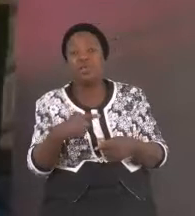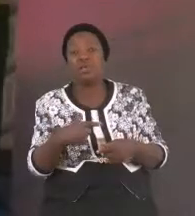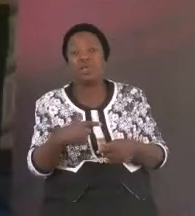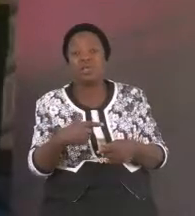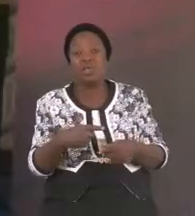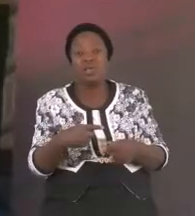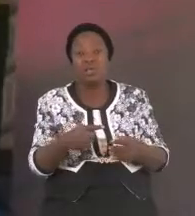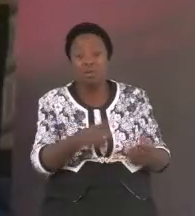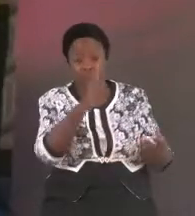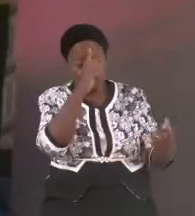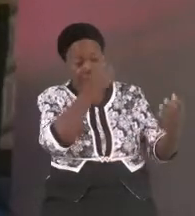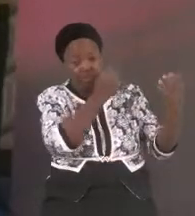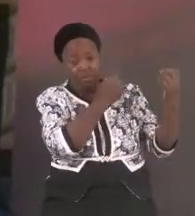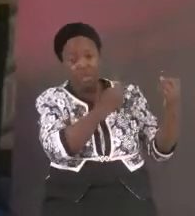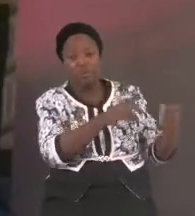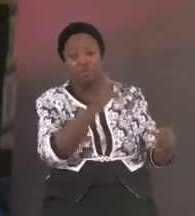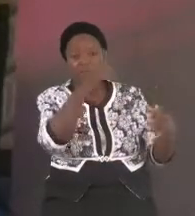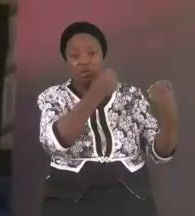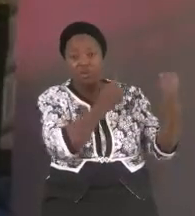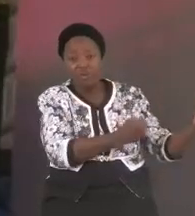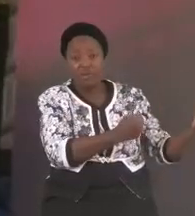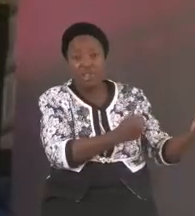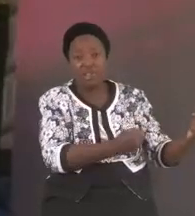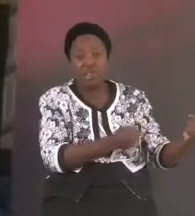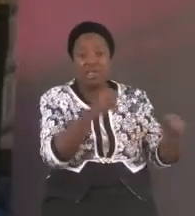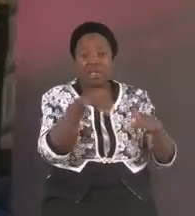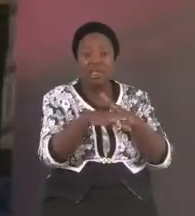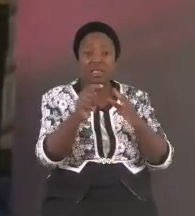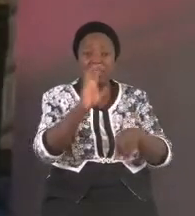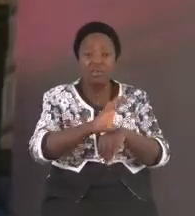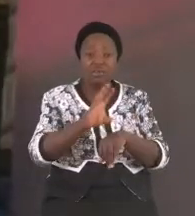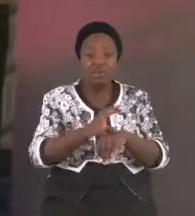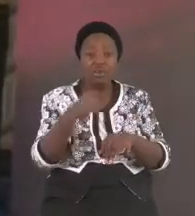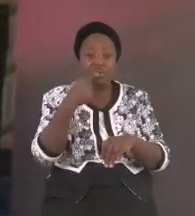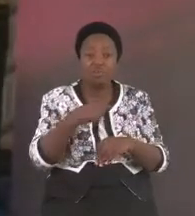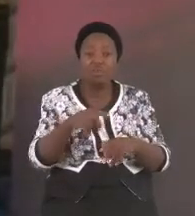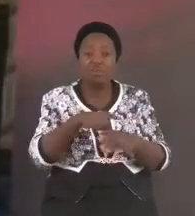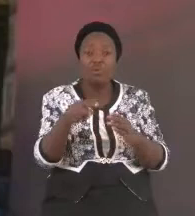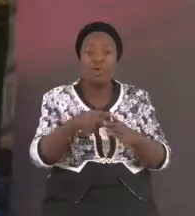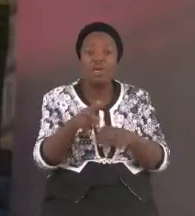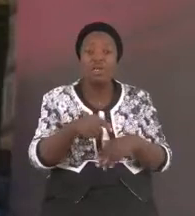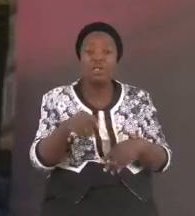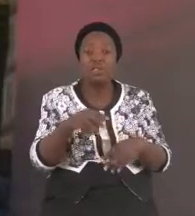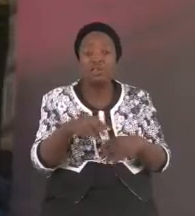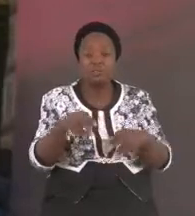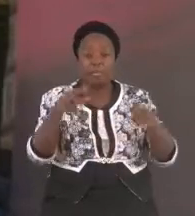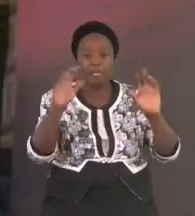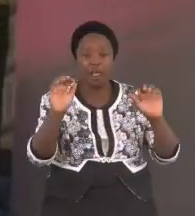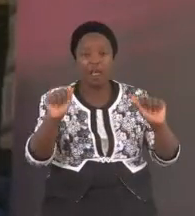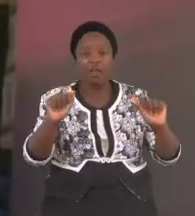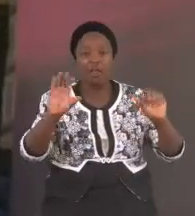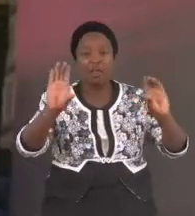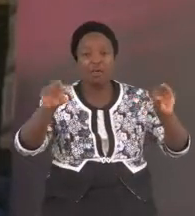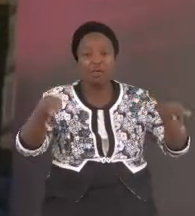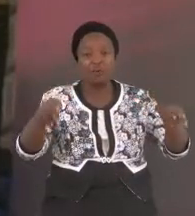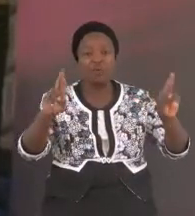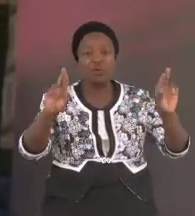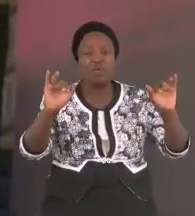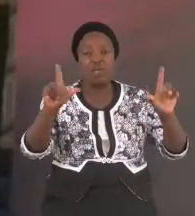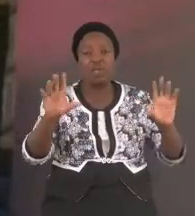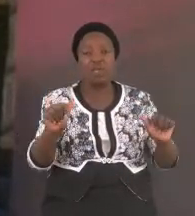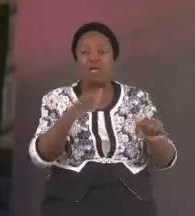synagogue, whom when Aquila and Priscilla had heard, they took him unto them, and